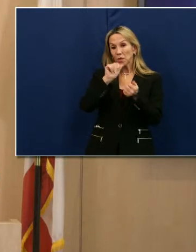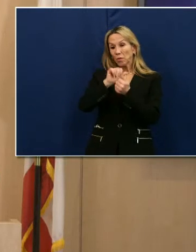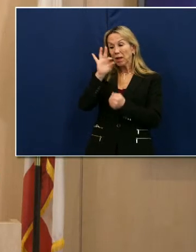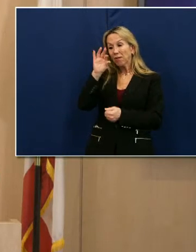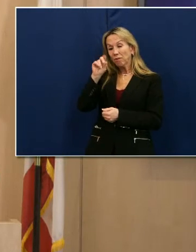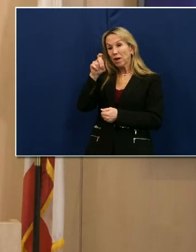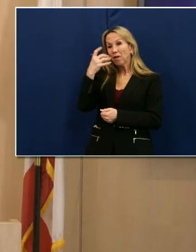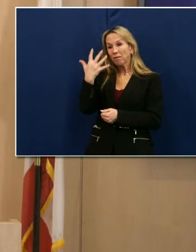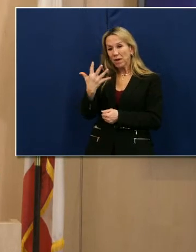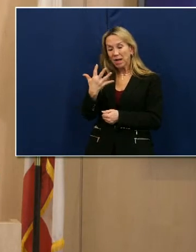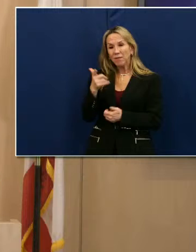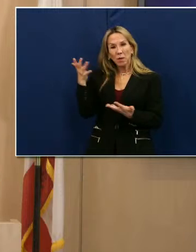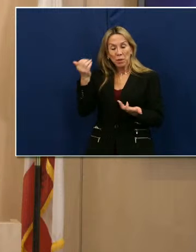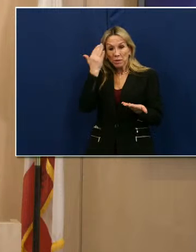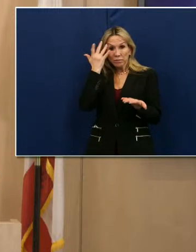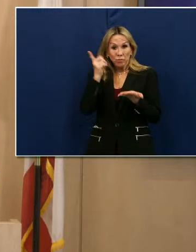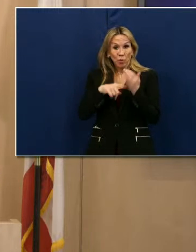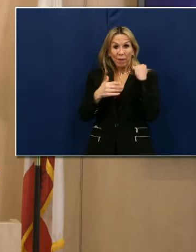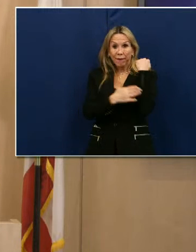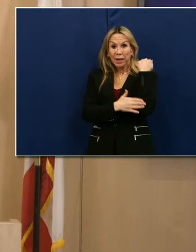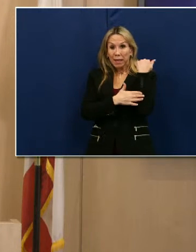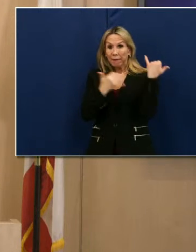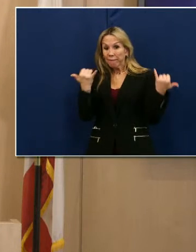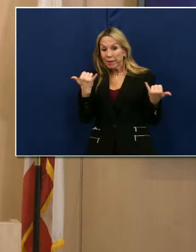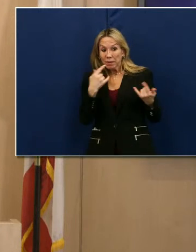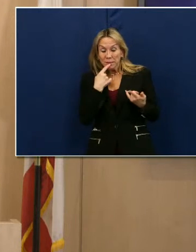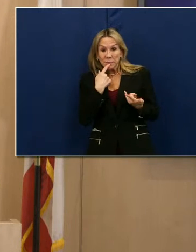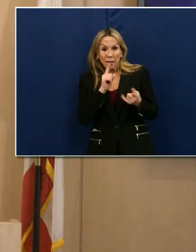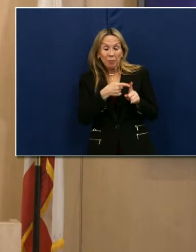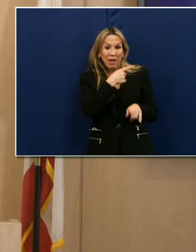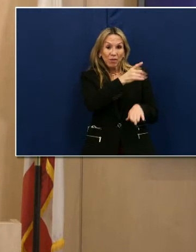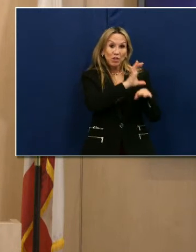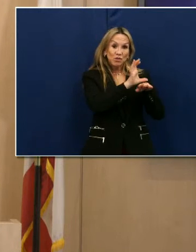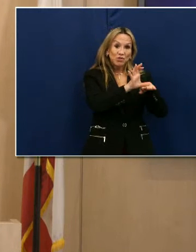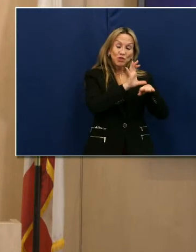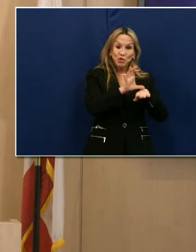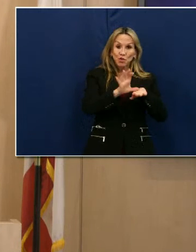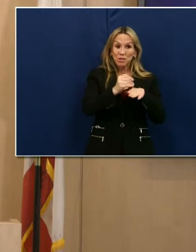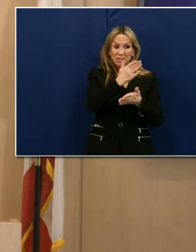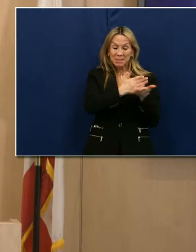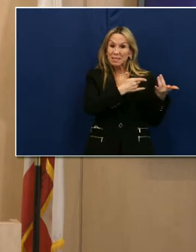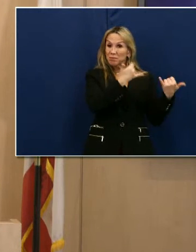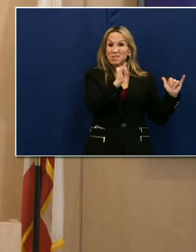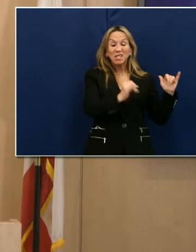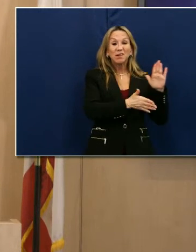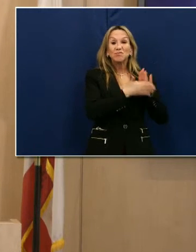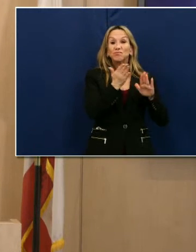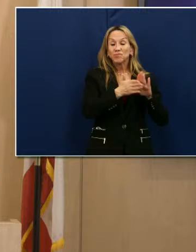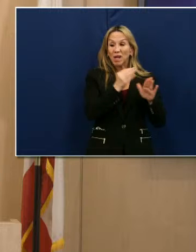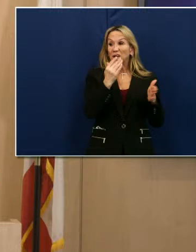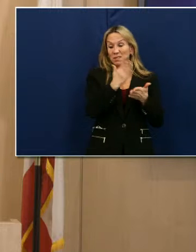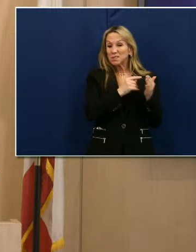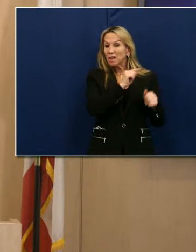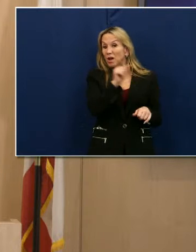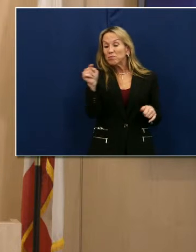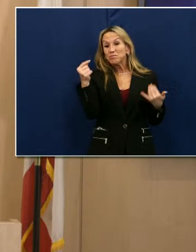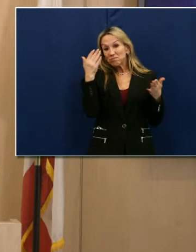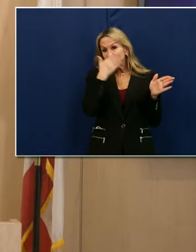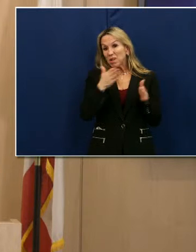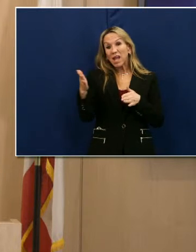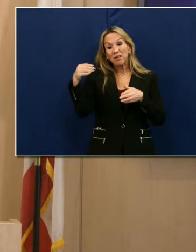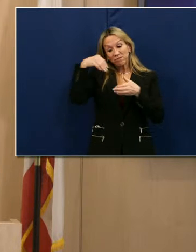county has to say about churches, especially ones where outbreaks have already occurred, that are still planning to hold Christmas services